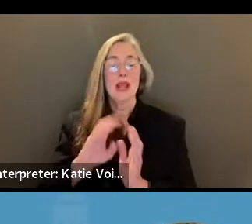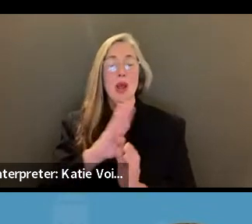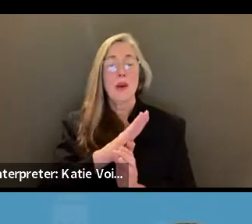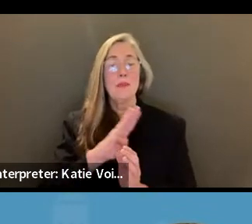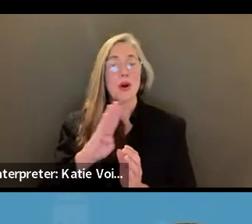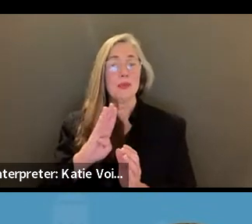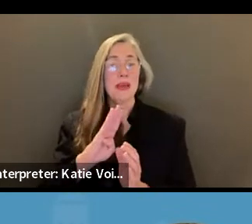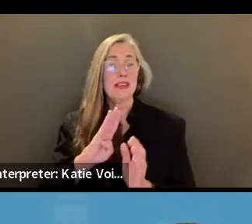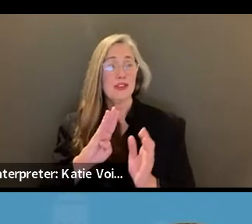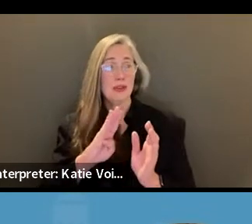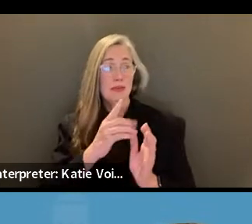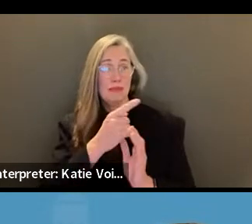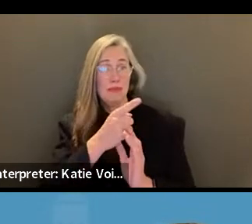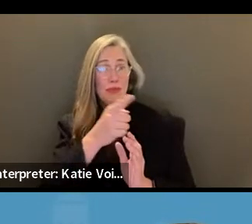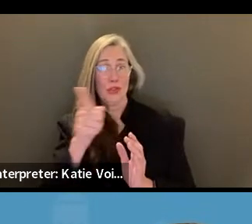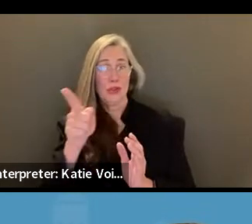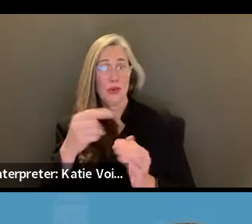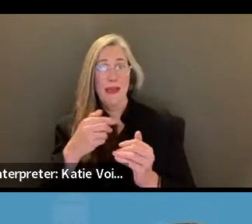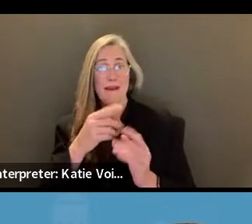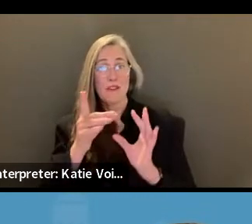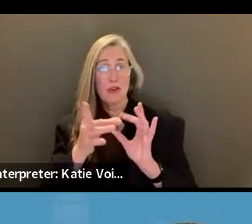comments or questions?